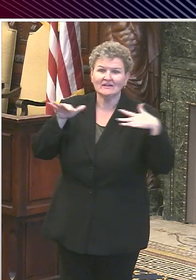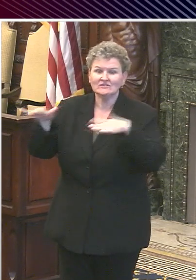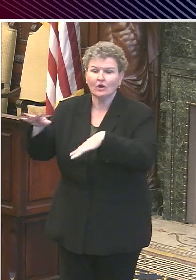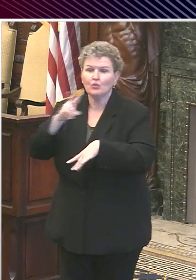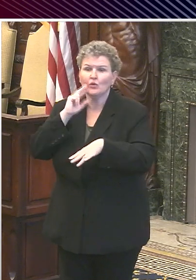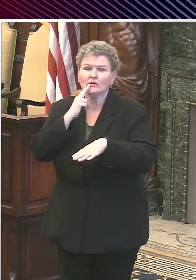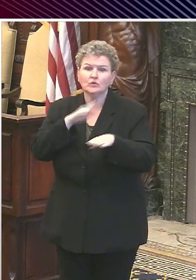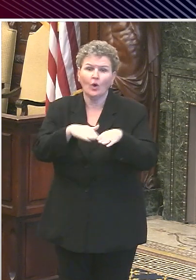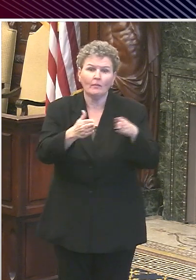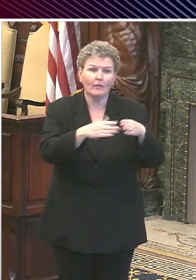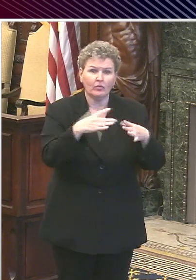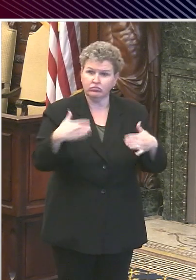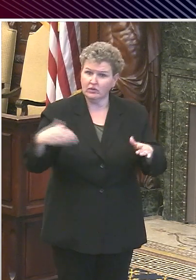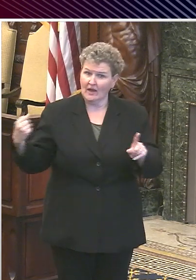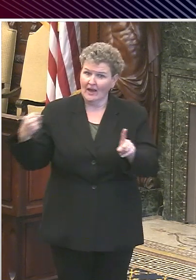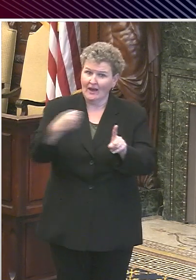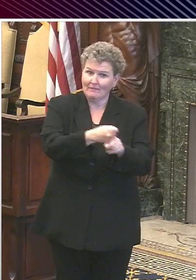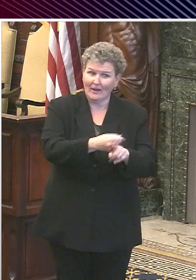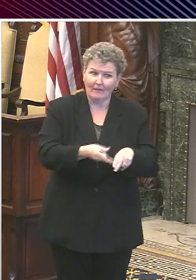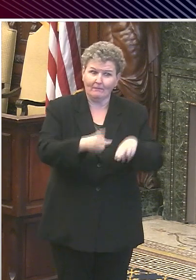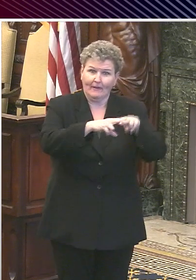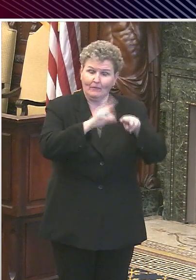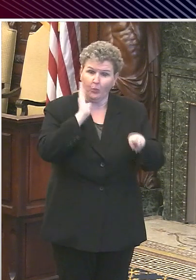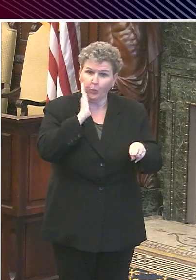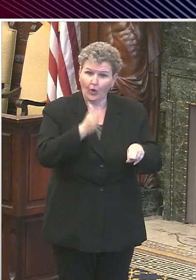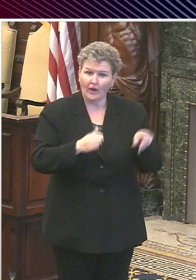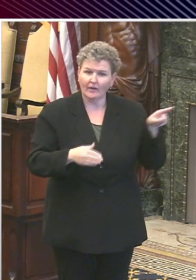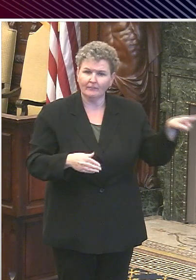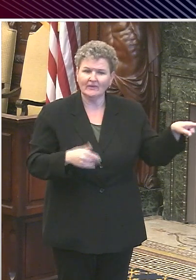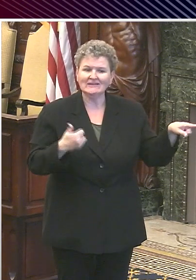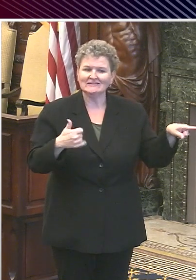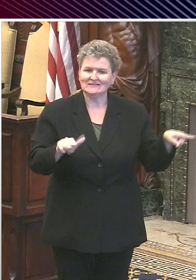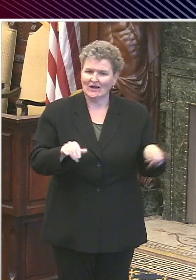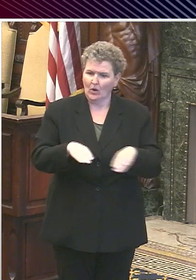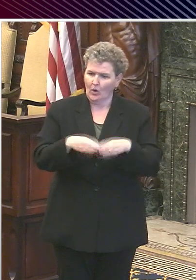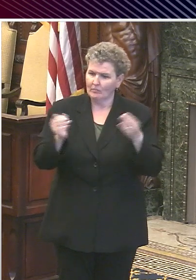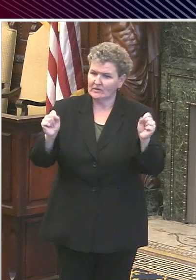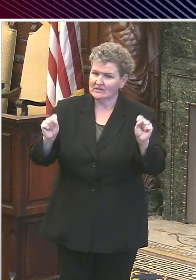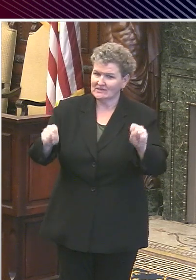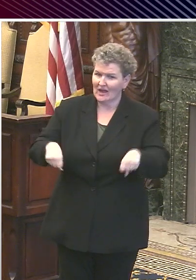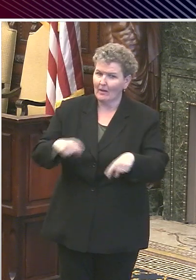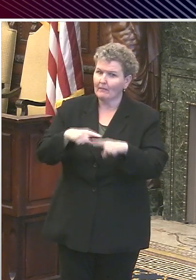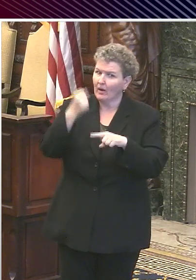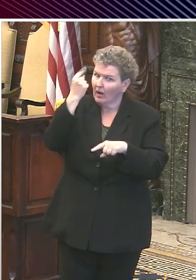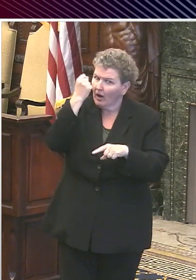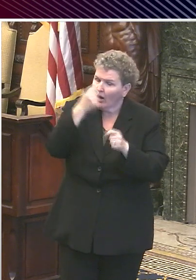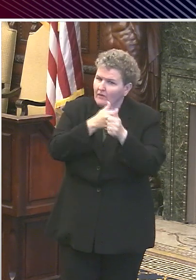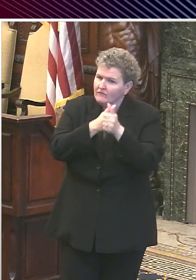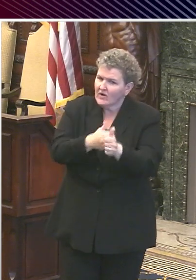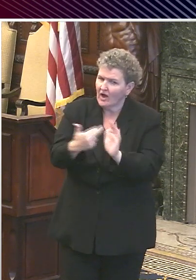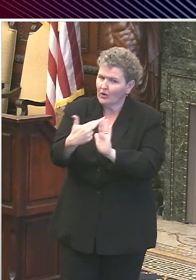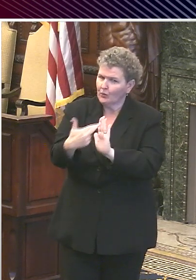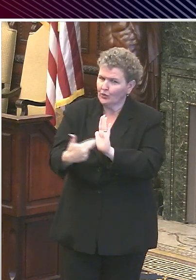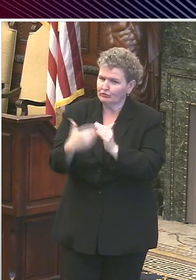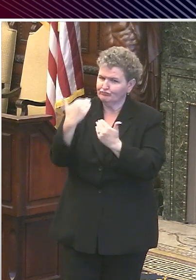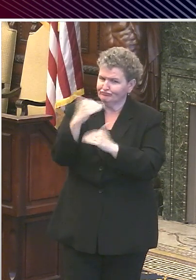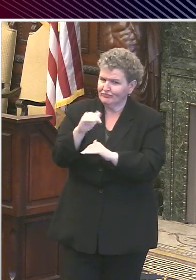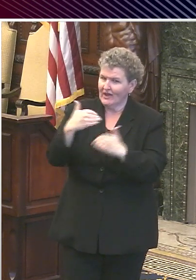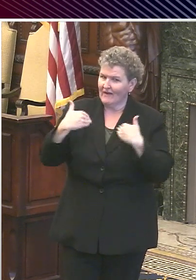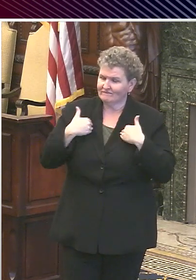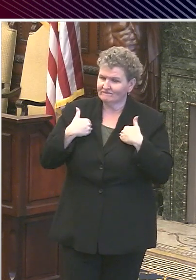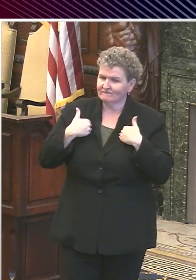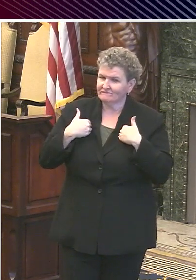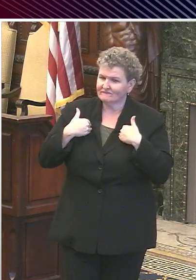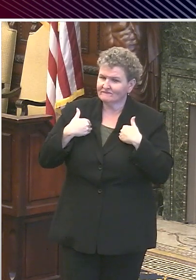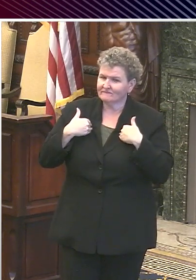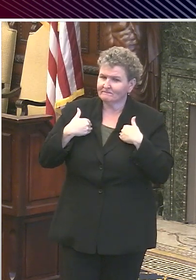Restaurants are still allowed to reopen as of today to indoor dining with restrictions. And although we did see an increase in case counts in the early part